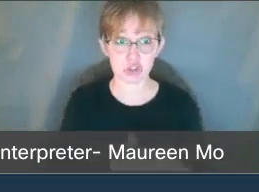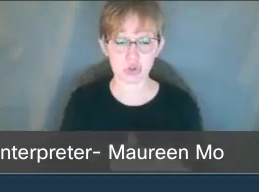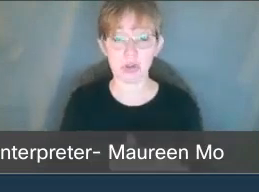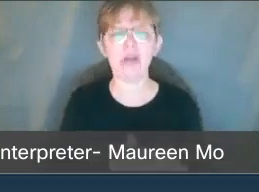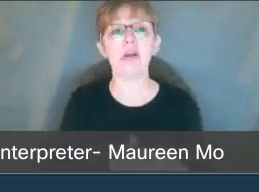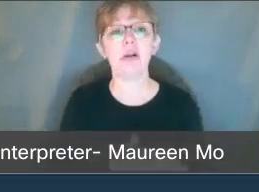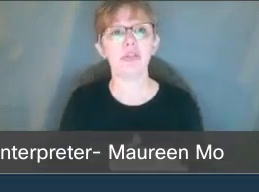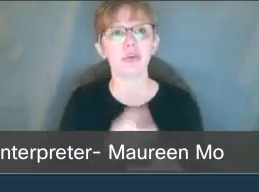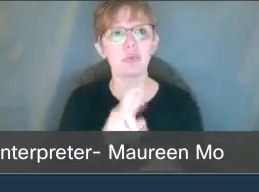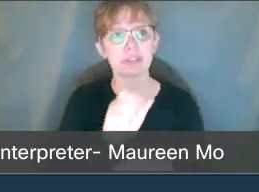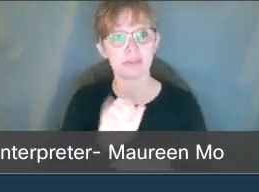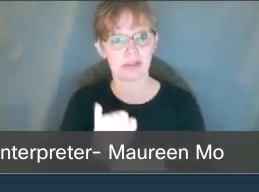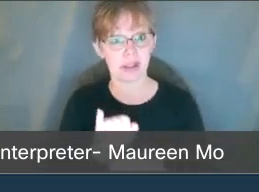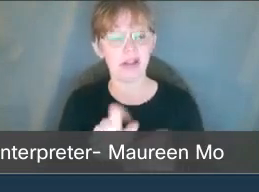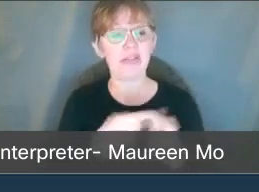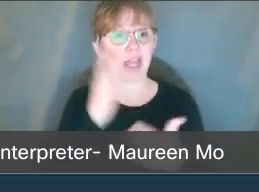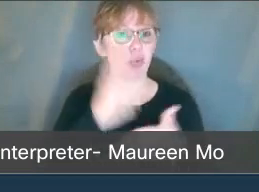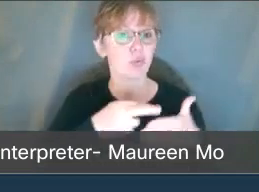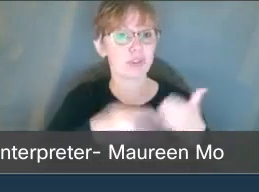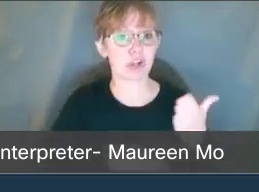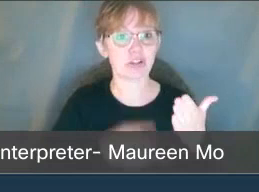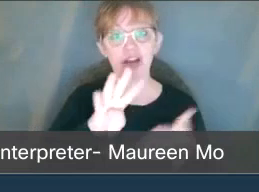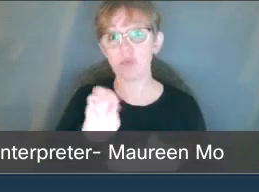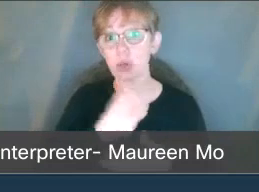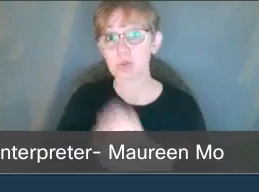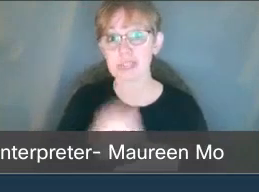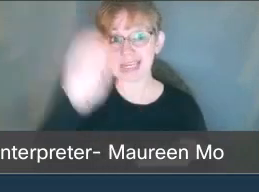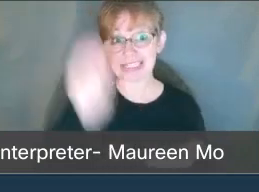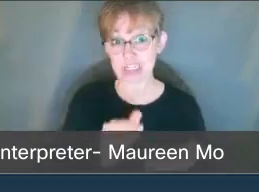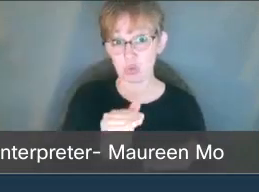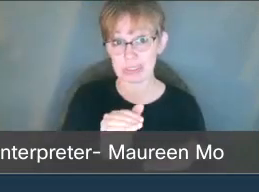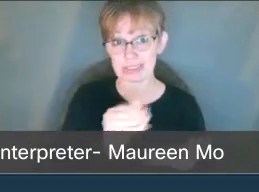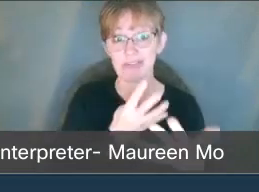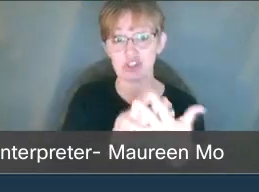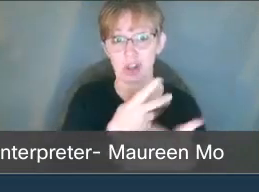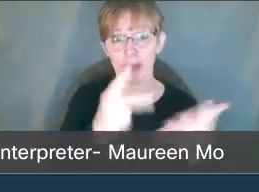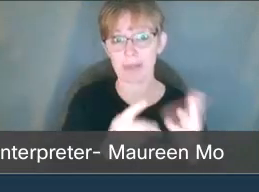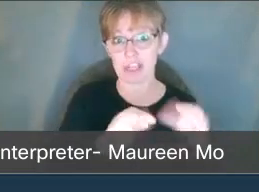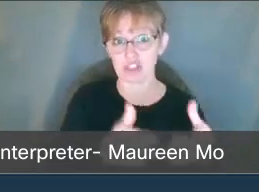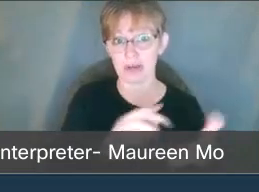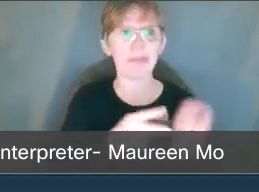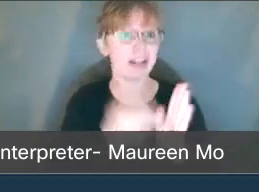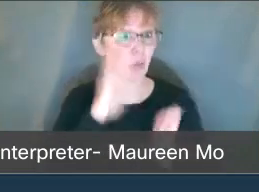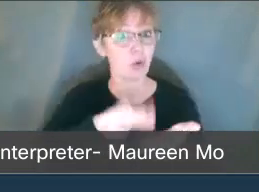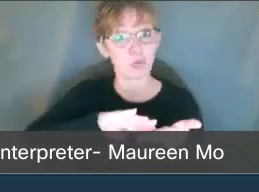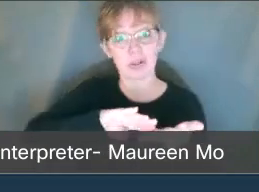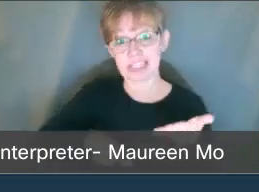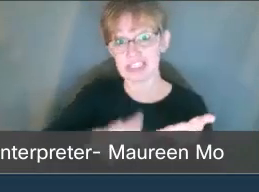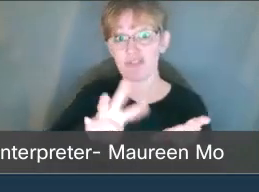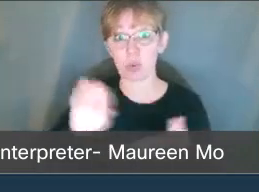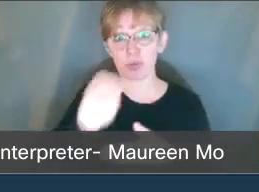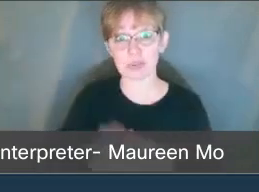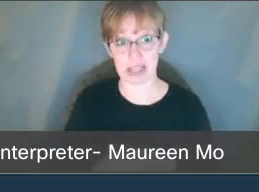in a 40% decrease in the jail population. So in other words, they would have released people 40% more of the